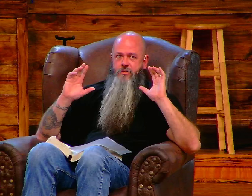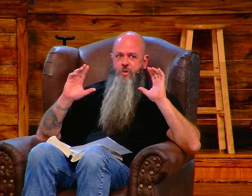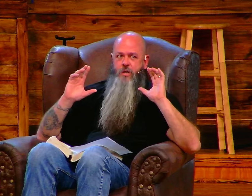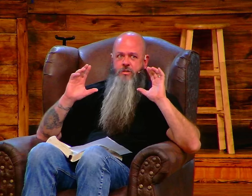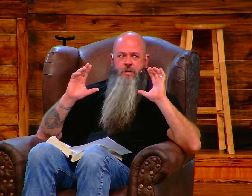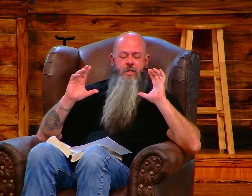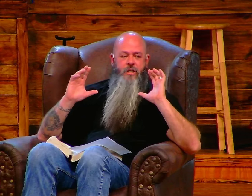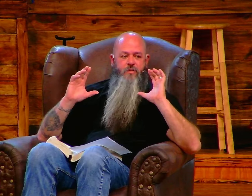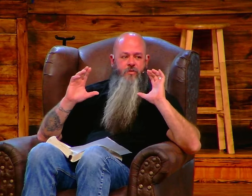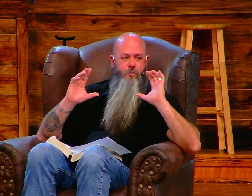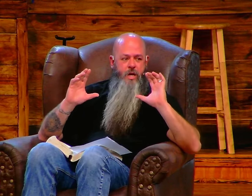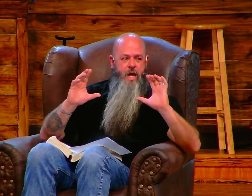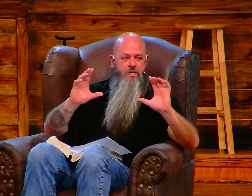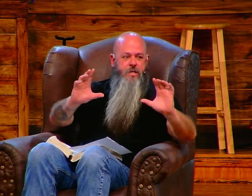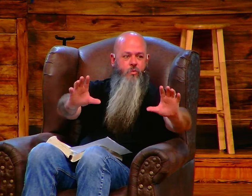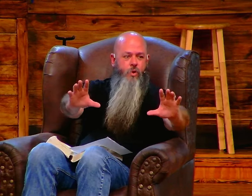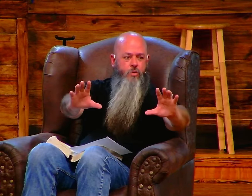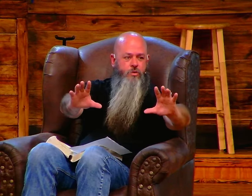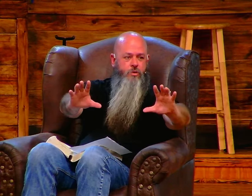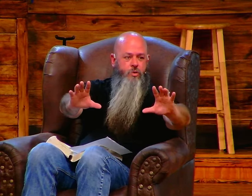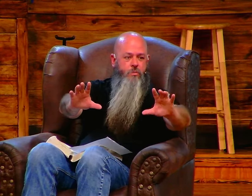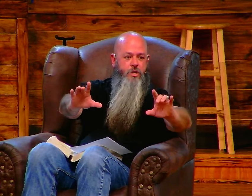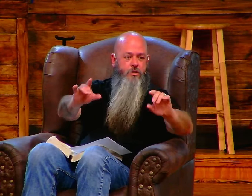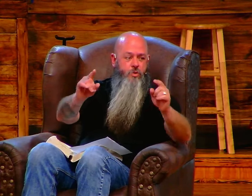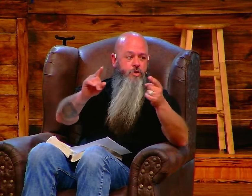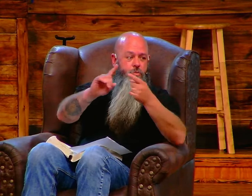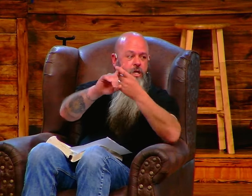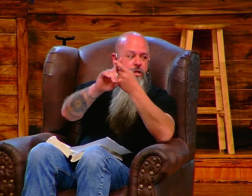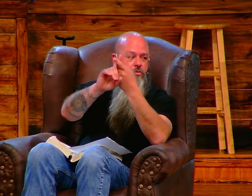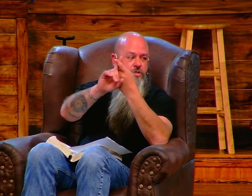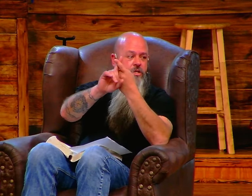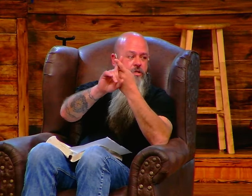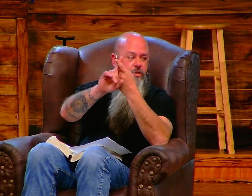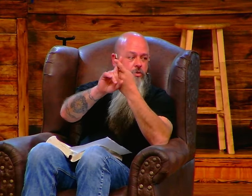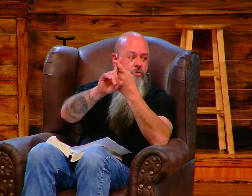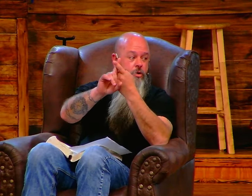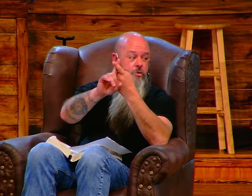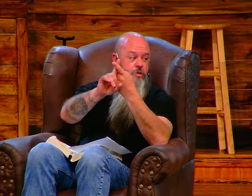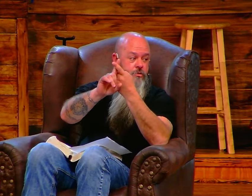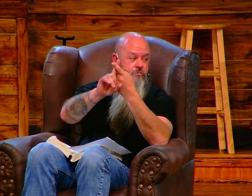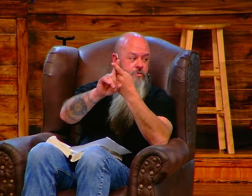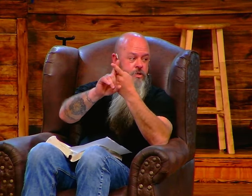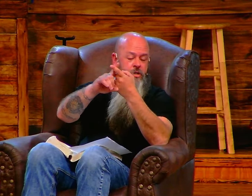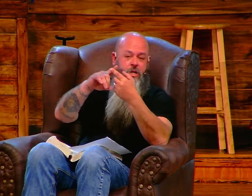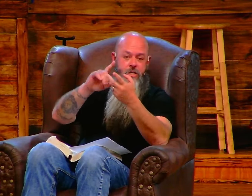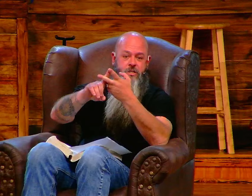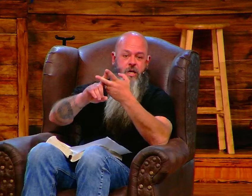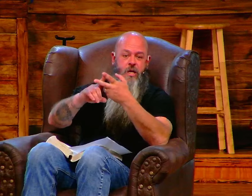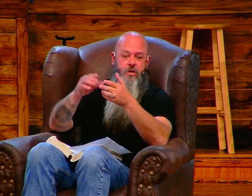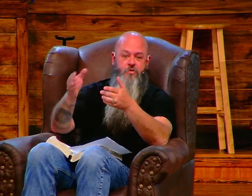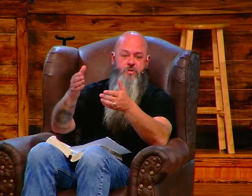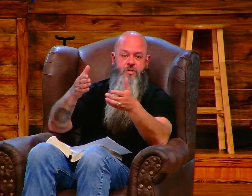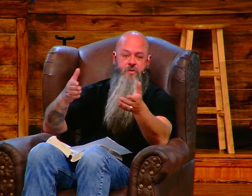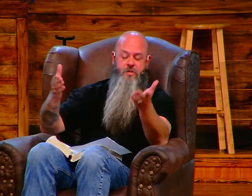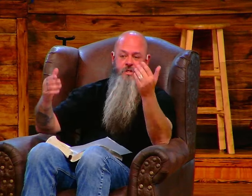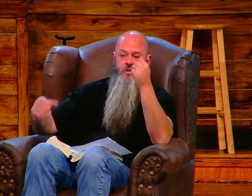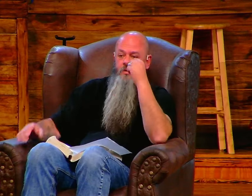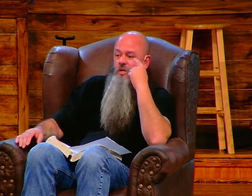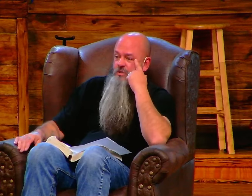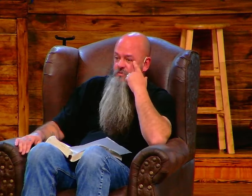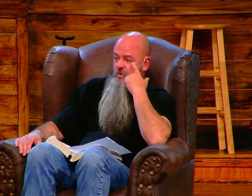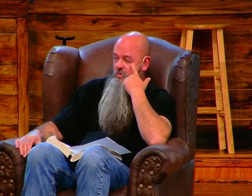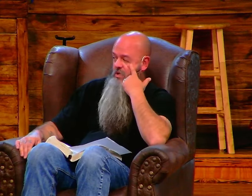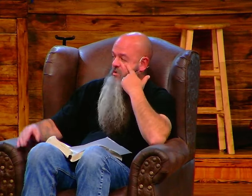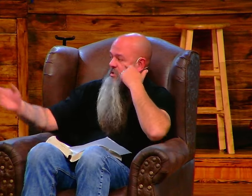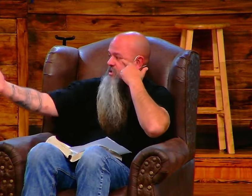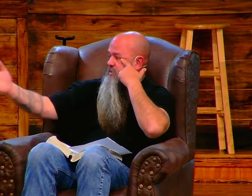But I think it's best if everybody has that walk with the Lord, because one, you're immediately going to see that the Lord will talk to you. And second, he'll specifically tell you the